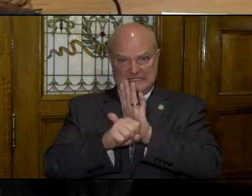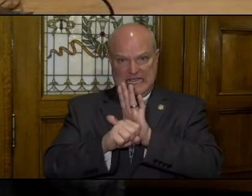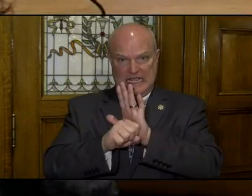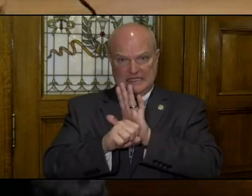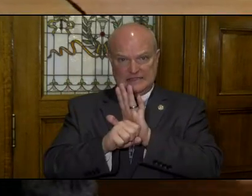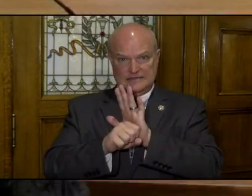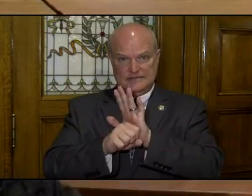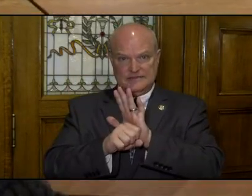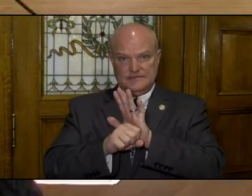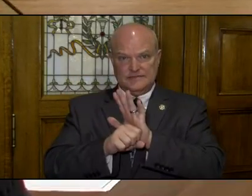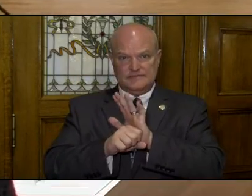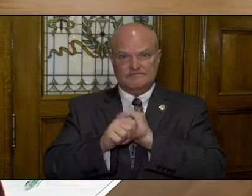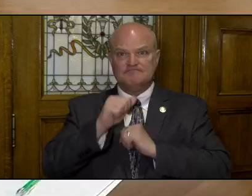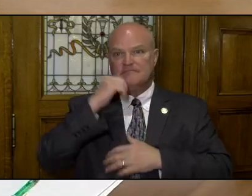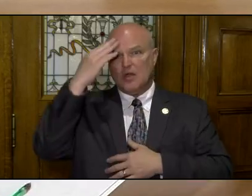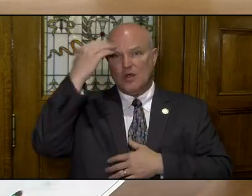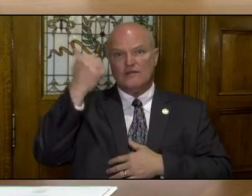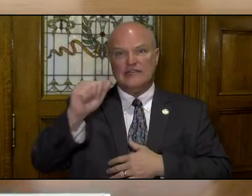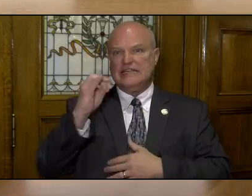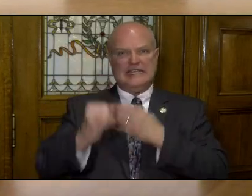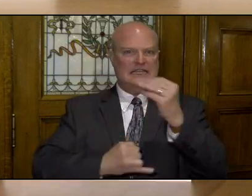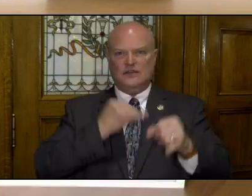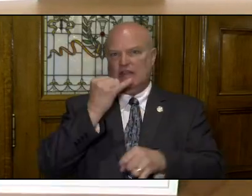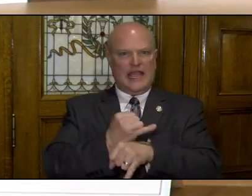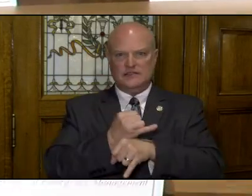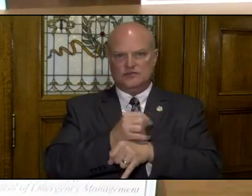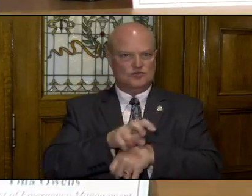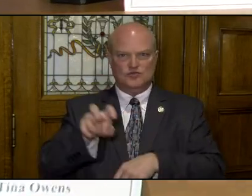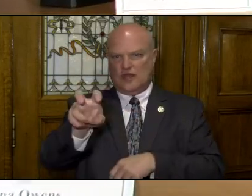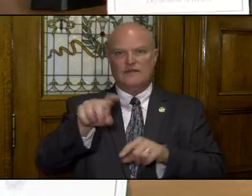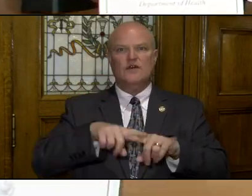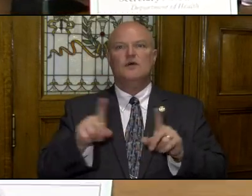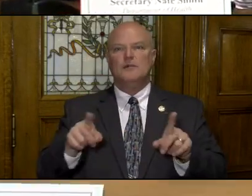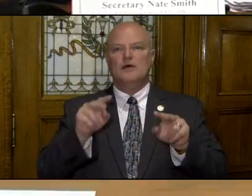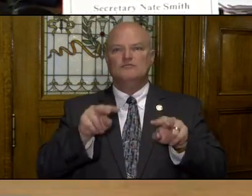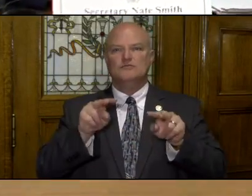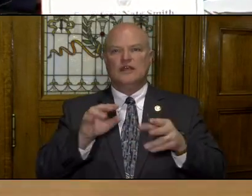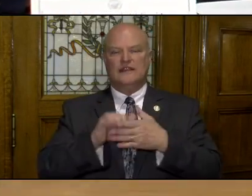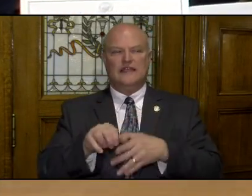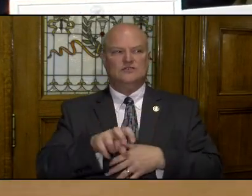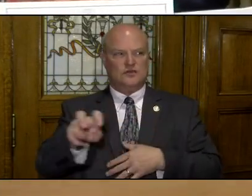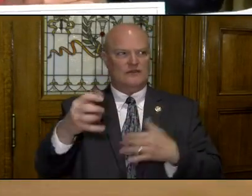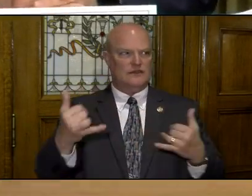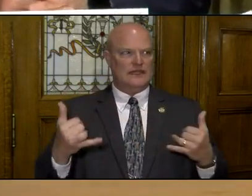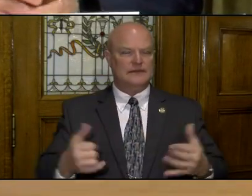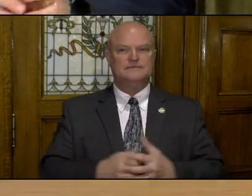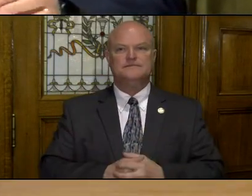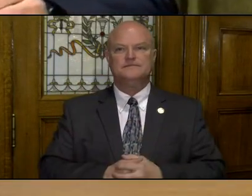travel. I'm not aware of any international travel at this point. We'll continue to look at that travel history.